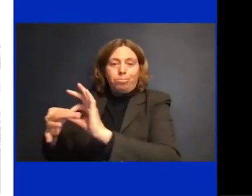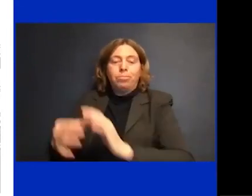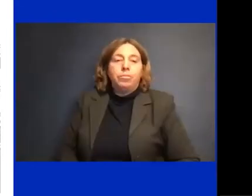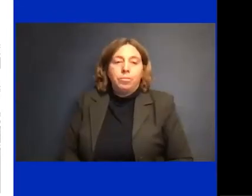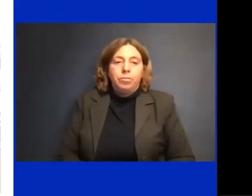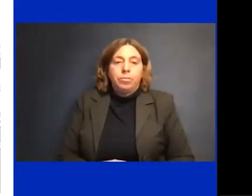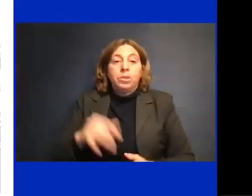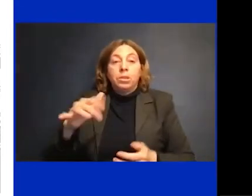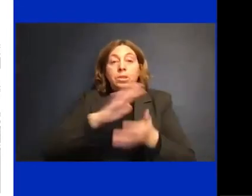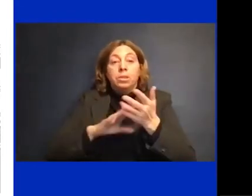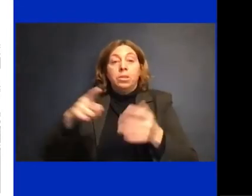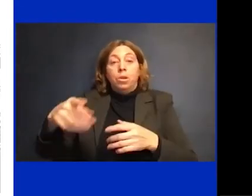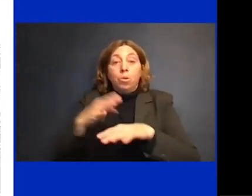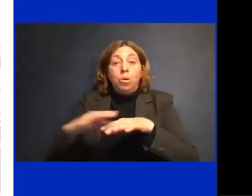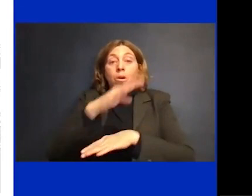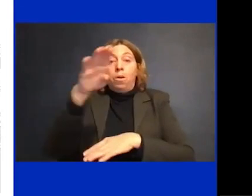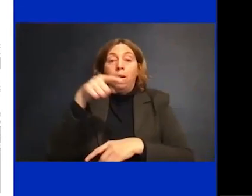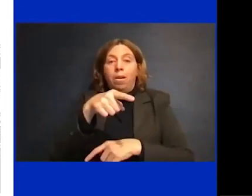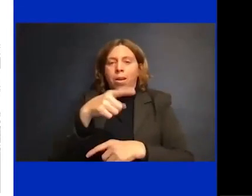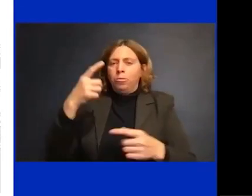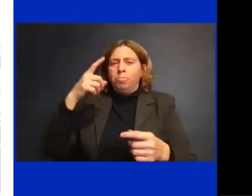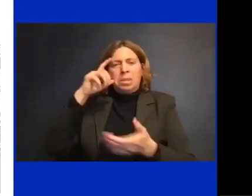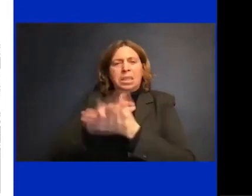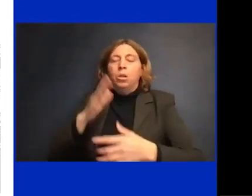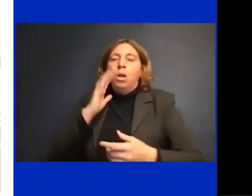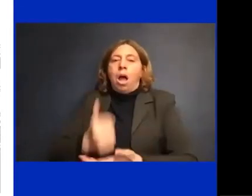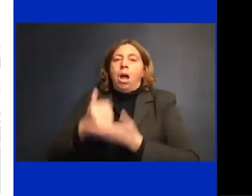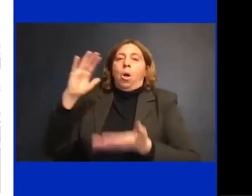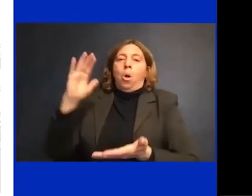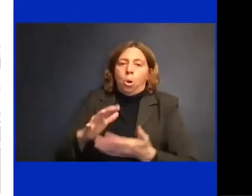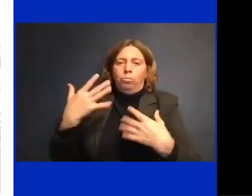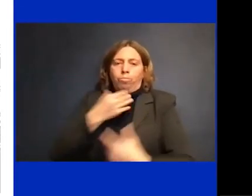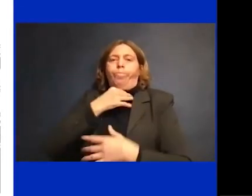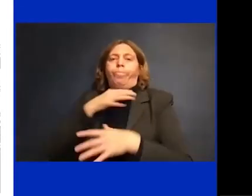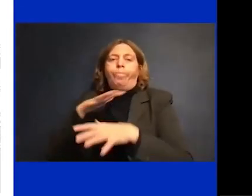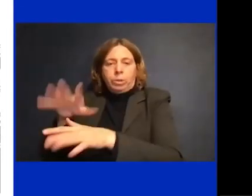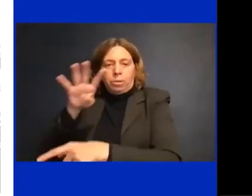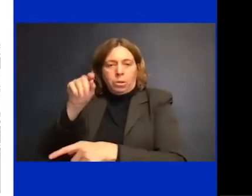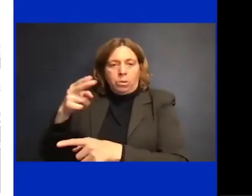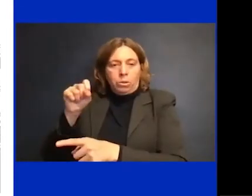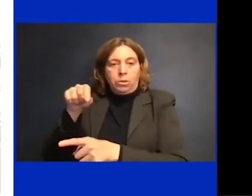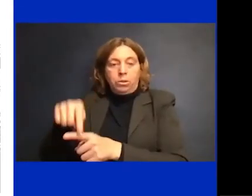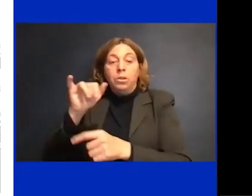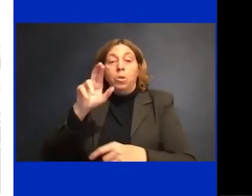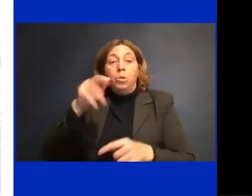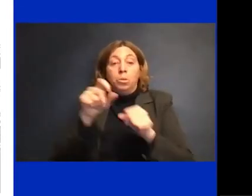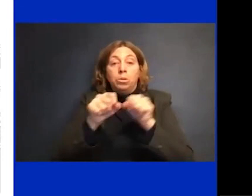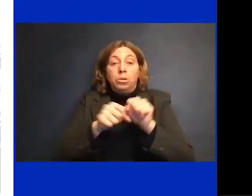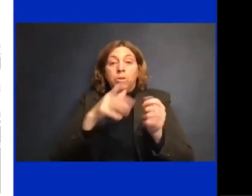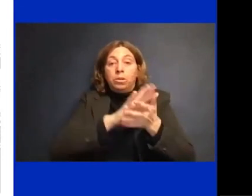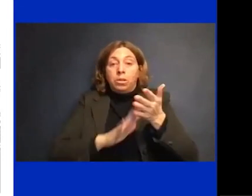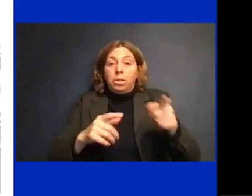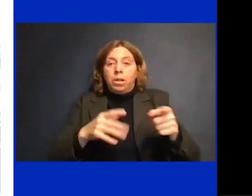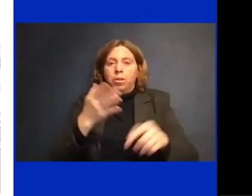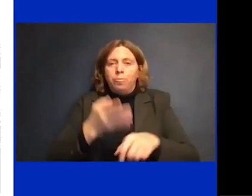The design of the ramps will greatly relieve congestion on 40th Street and 9th Avenue. This ramp structure design will also enhance